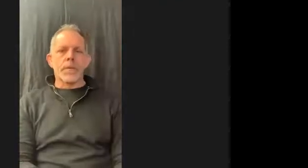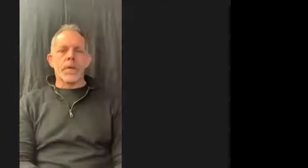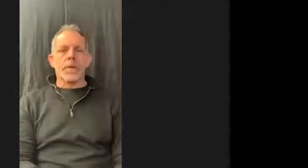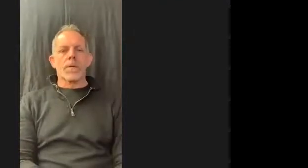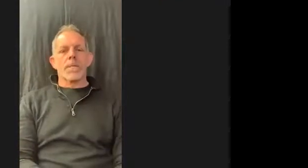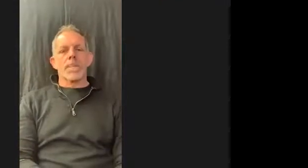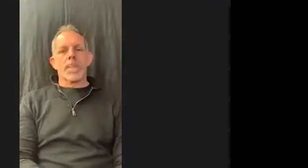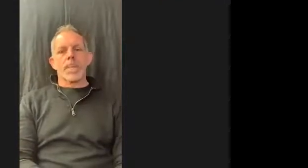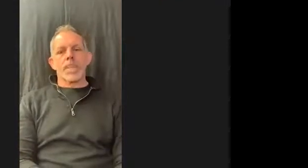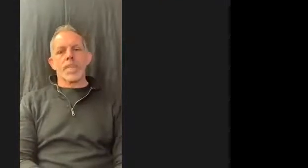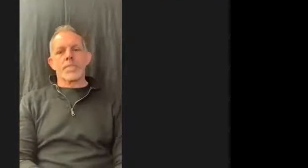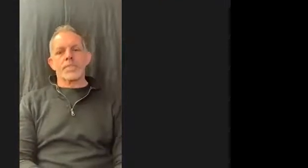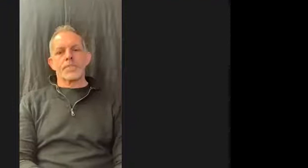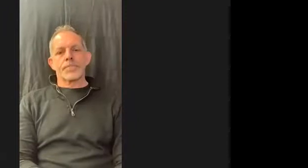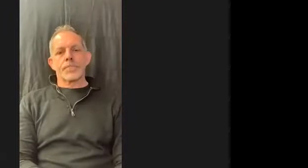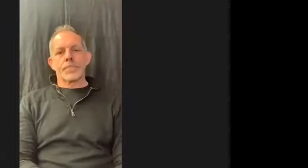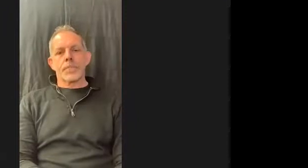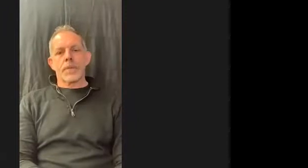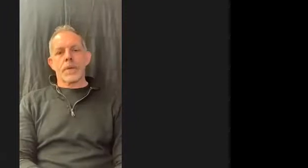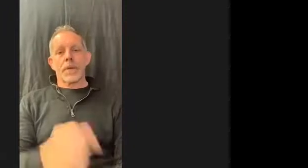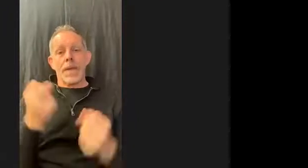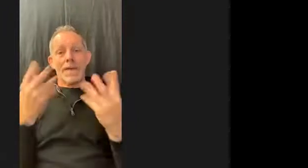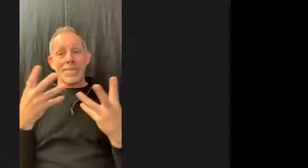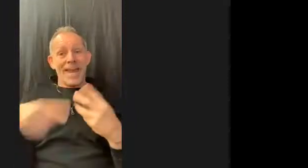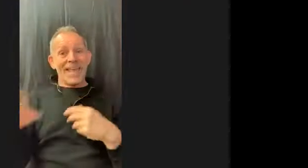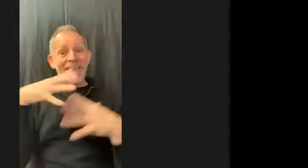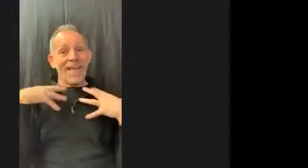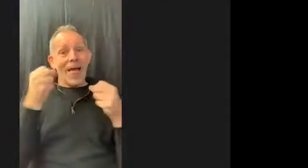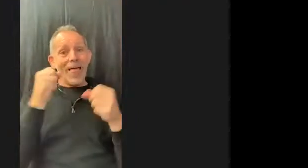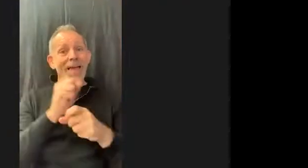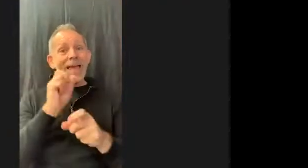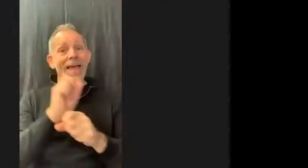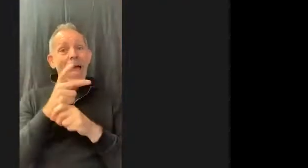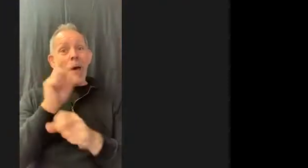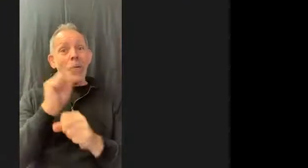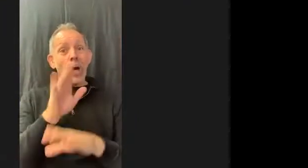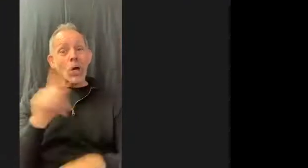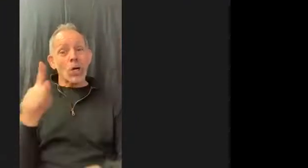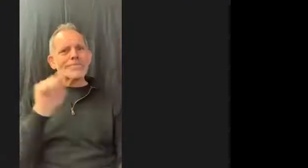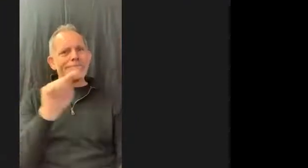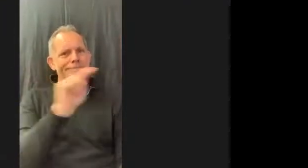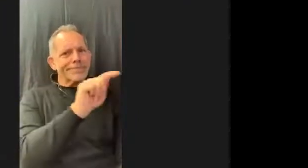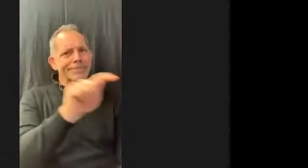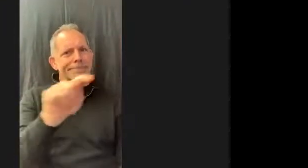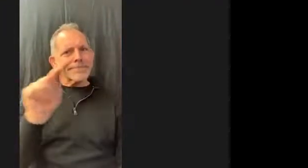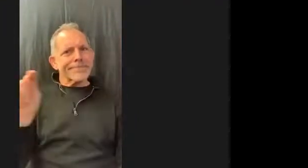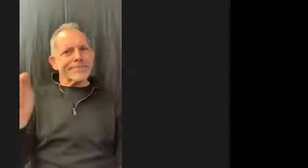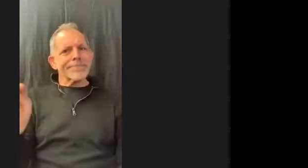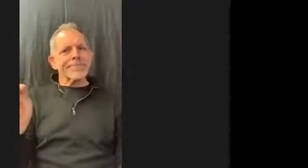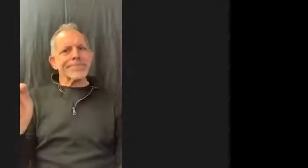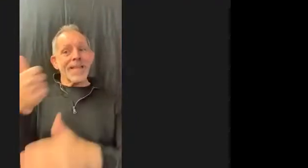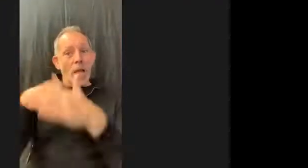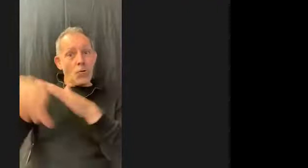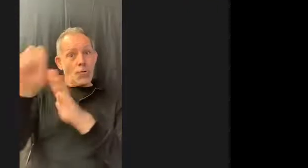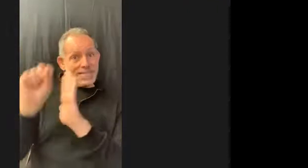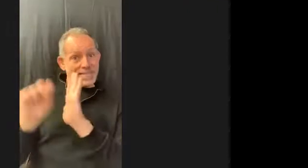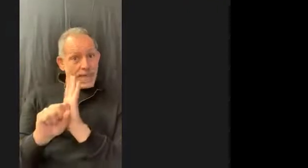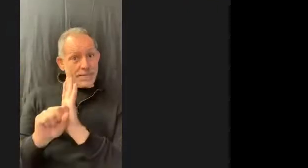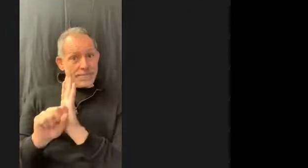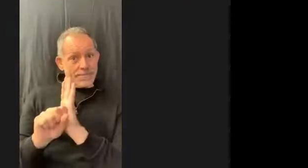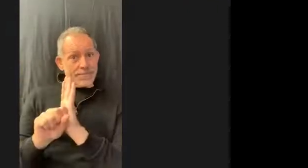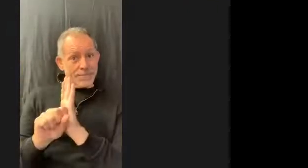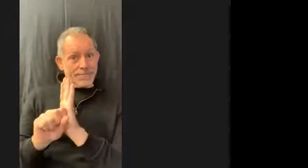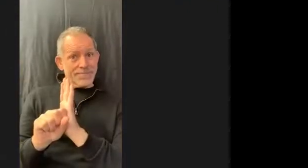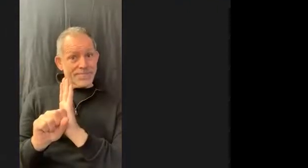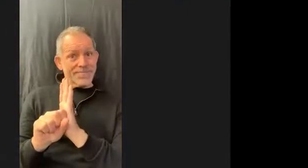healthcare workers and related types of things that fall under the state mandate also, and we're processing those and There's some exemption process